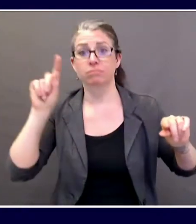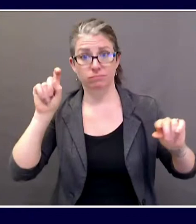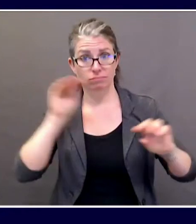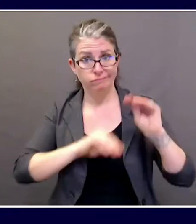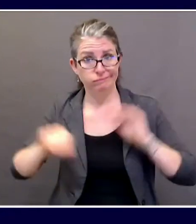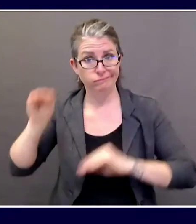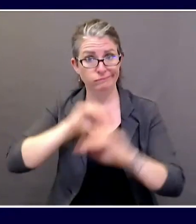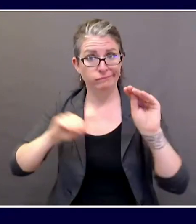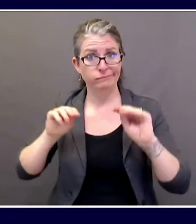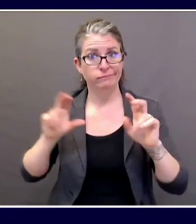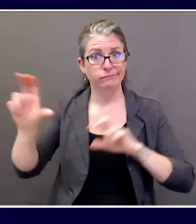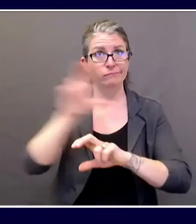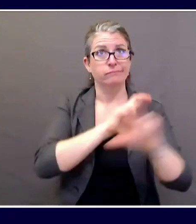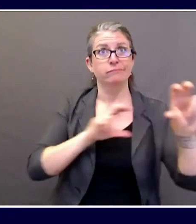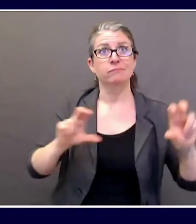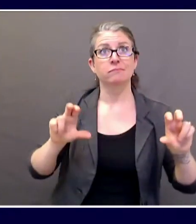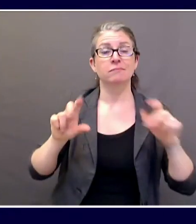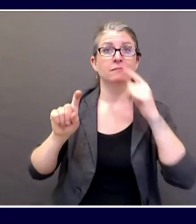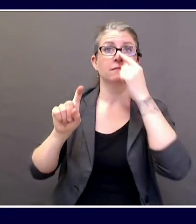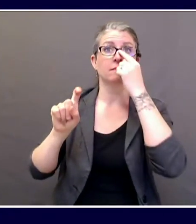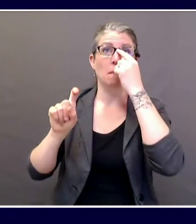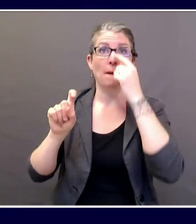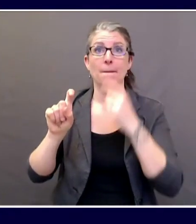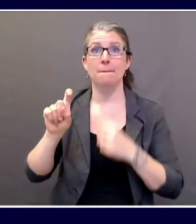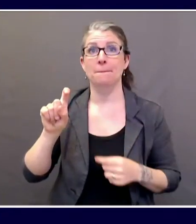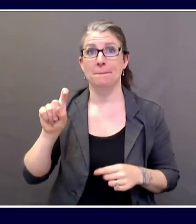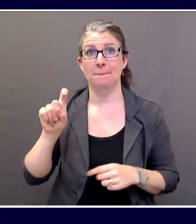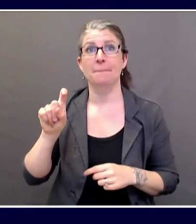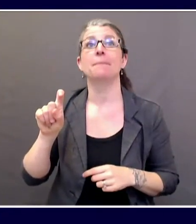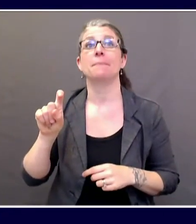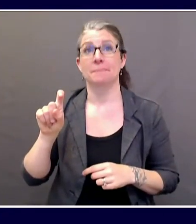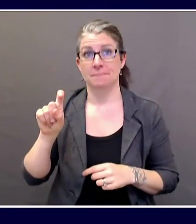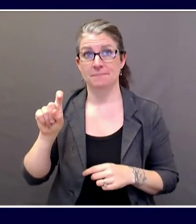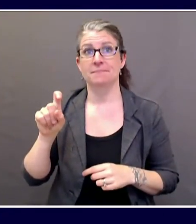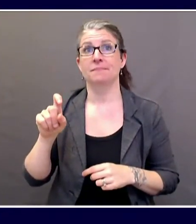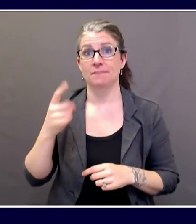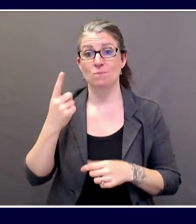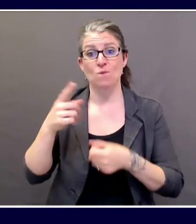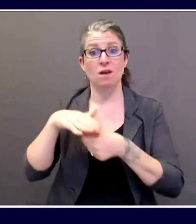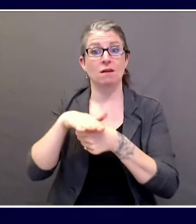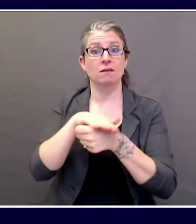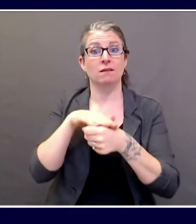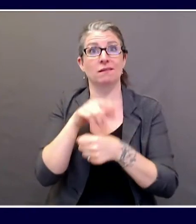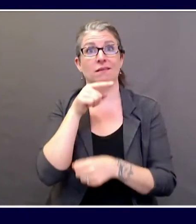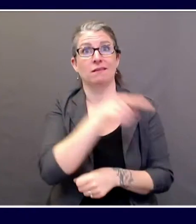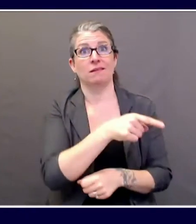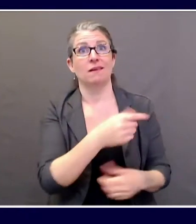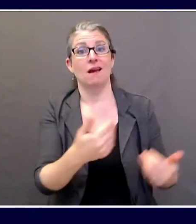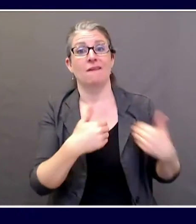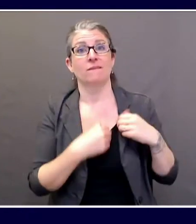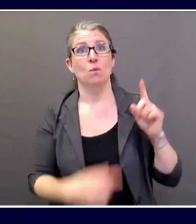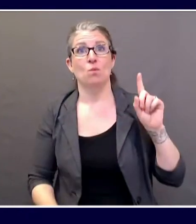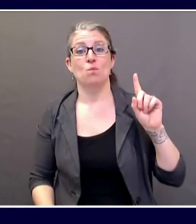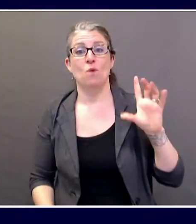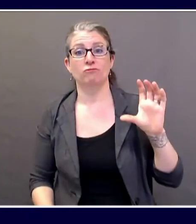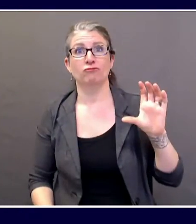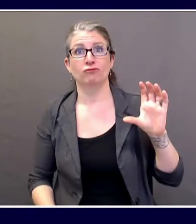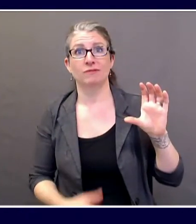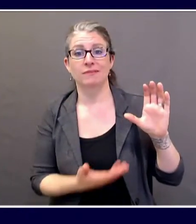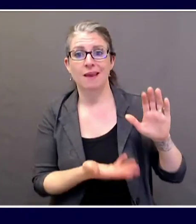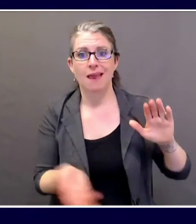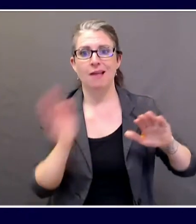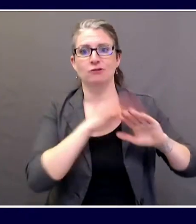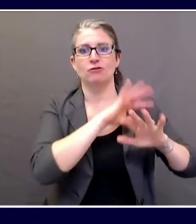a particular clinic is oversubscribed by 100 people, if we can find an extra 100 doses, we move it